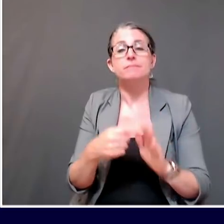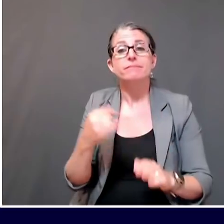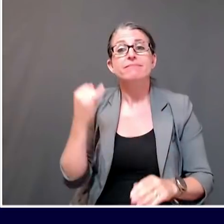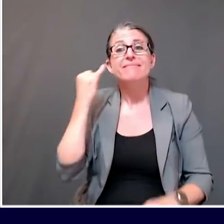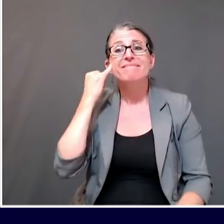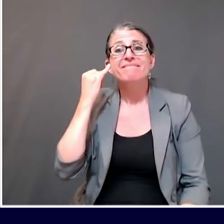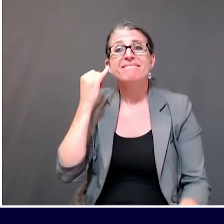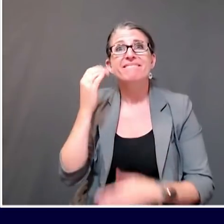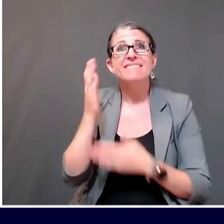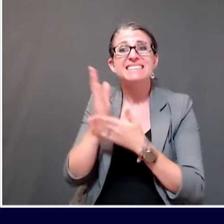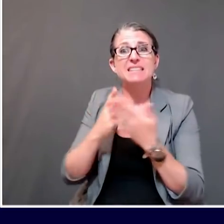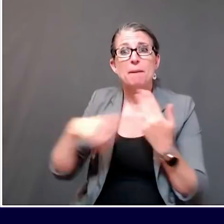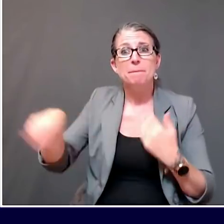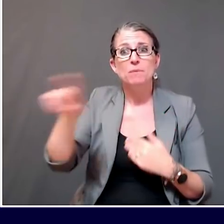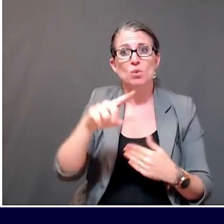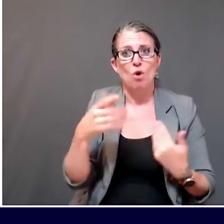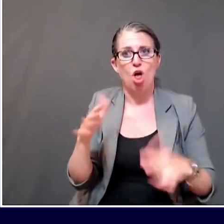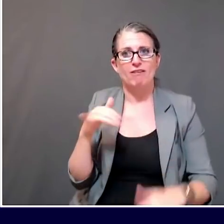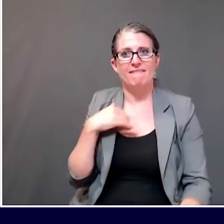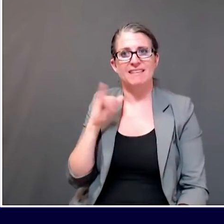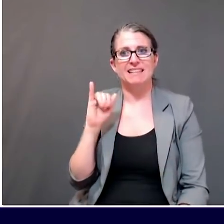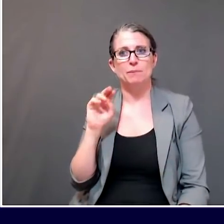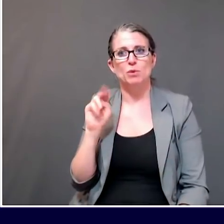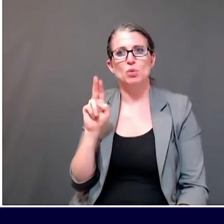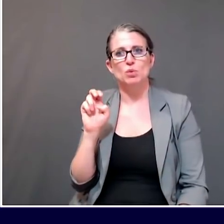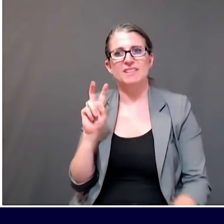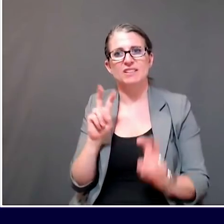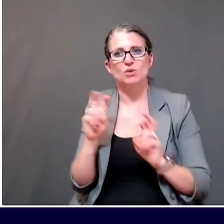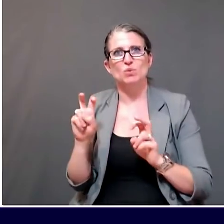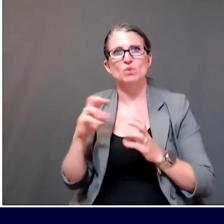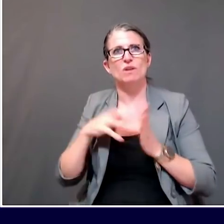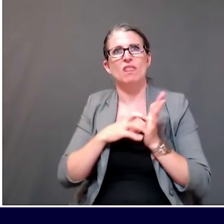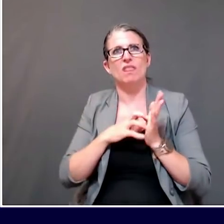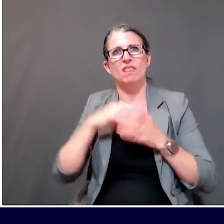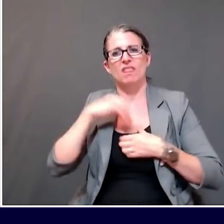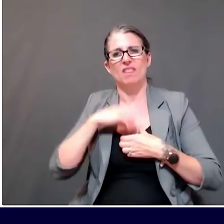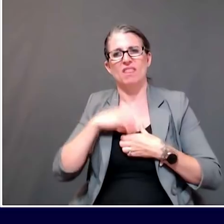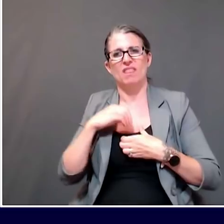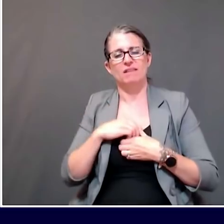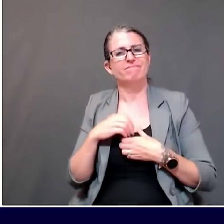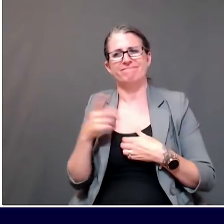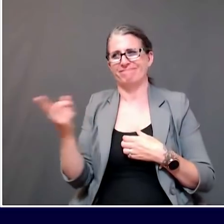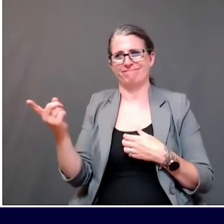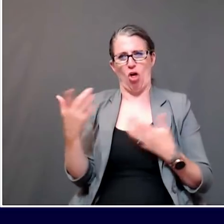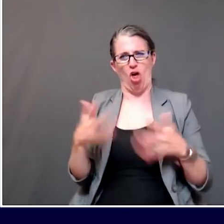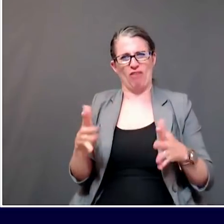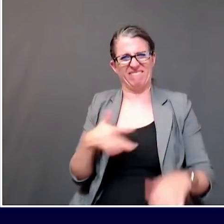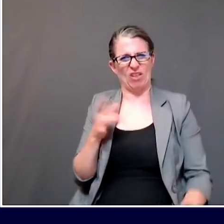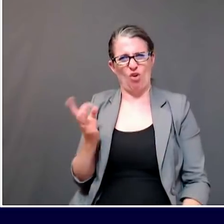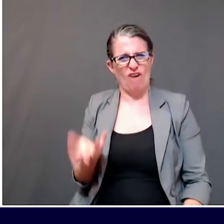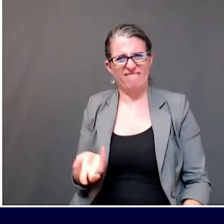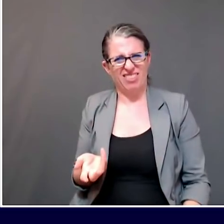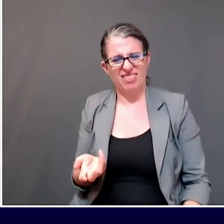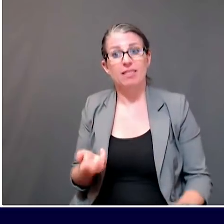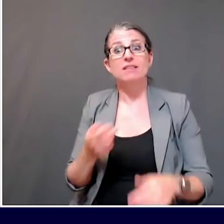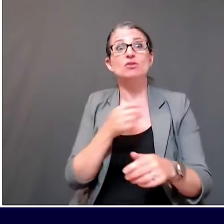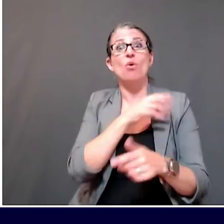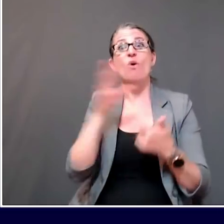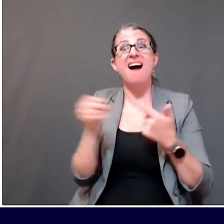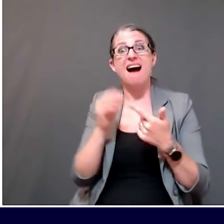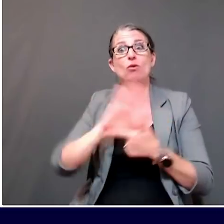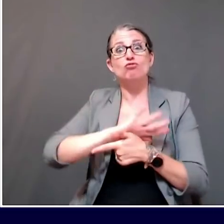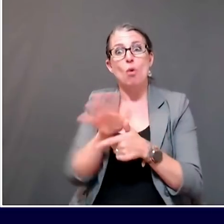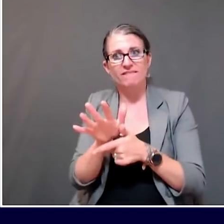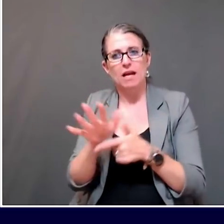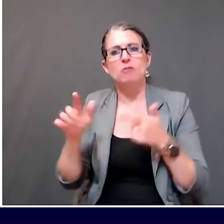speak. But those changes won't affect the 14-day quarantine for out-of-staters. That 14 days, because it's not people who are